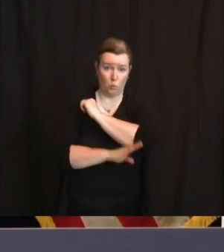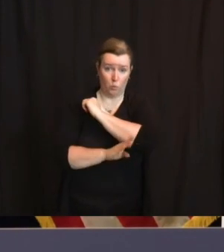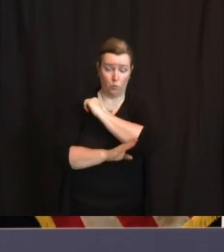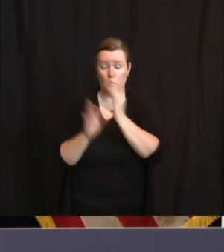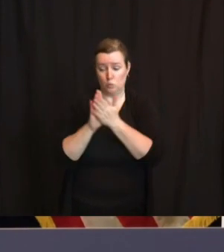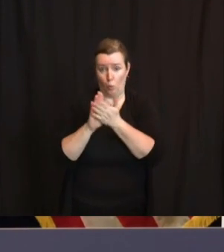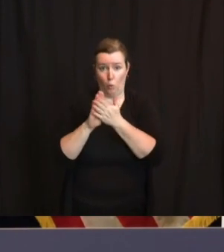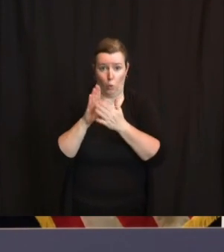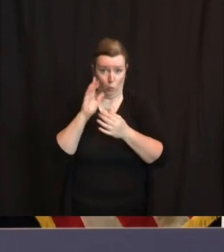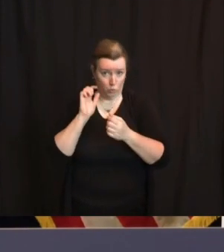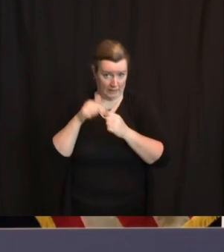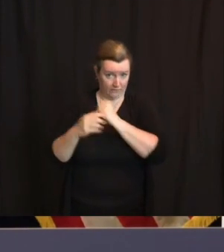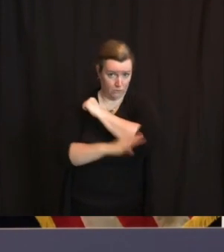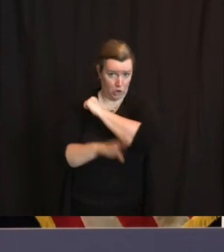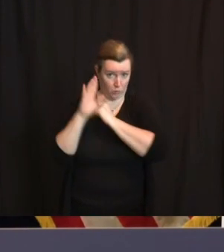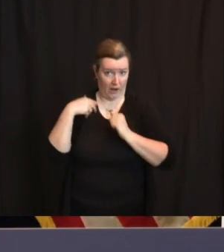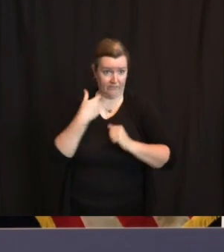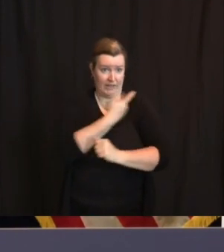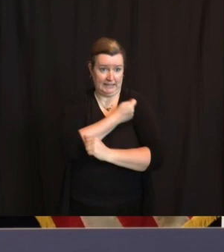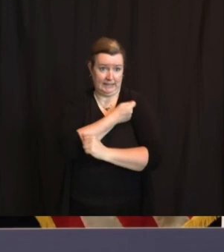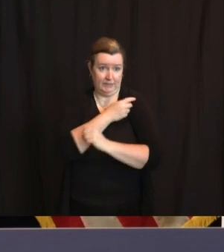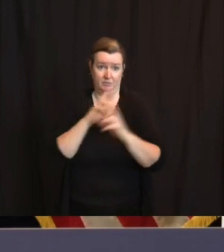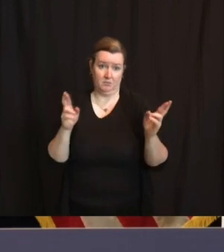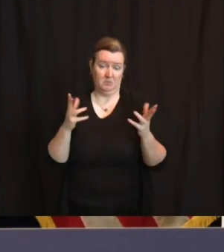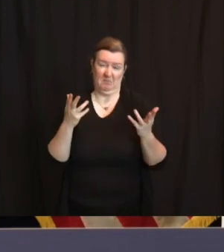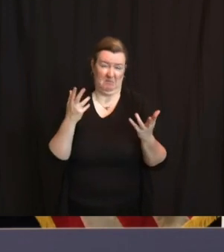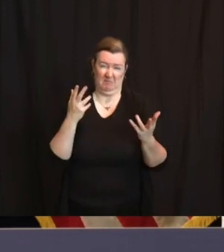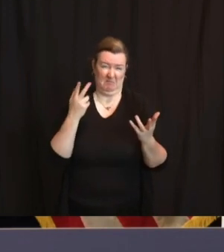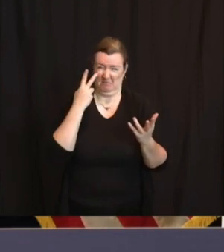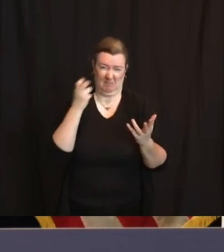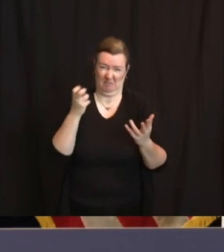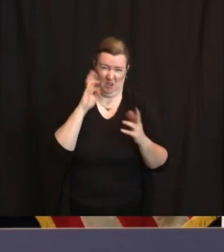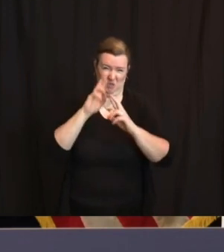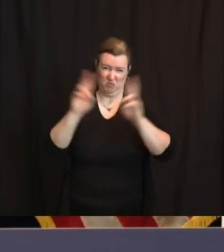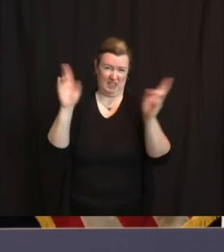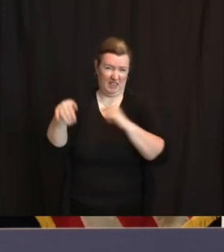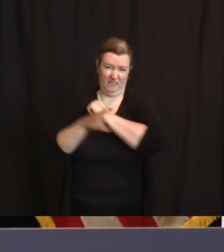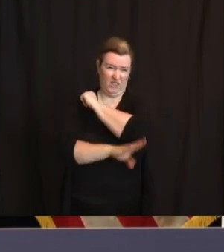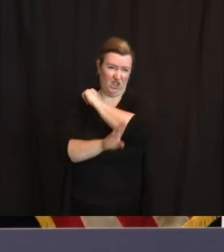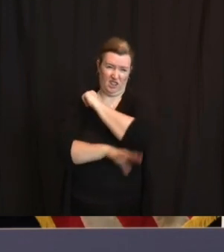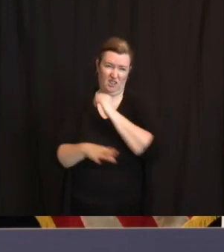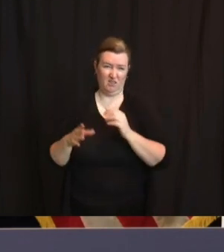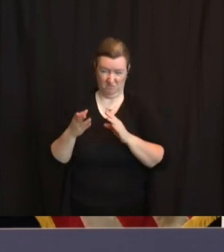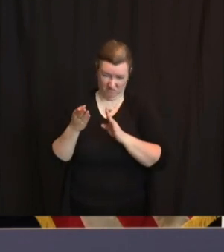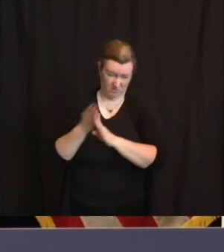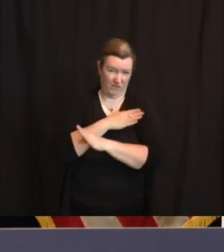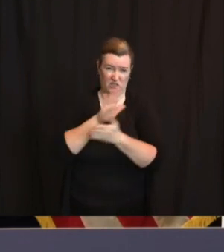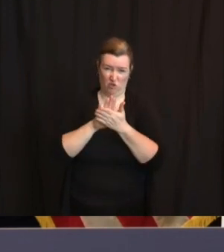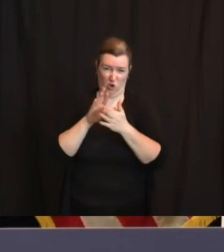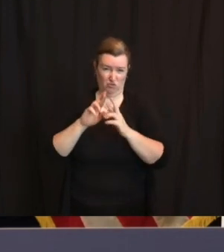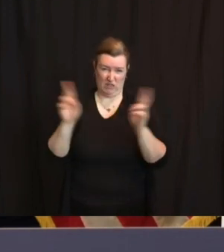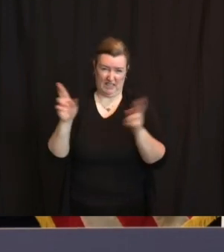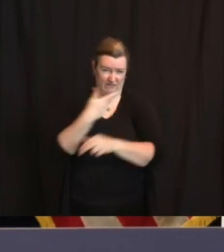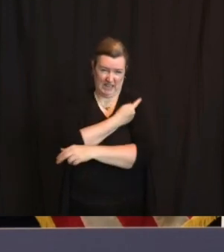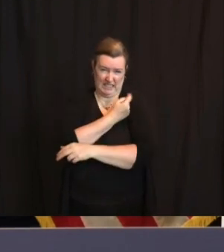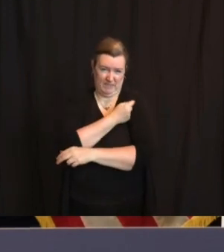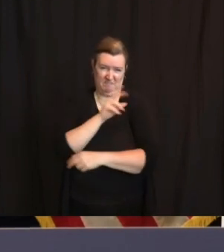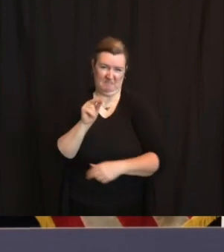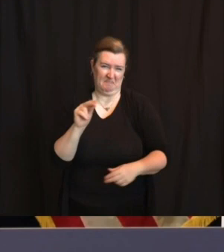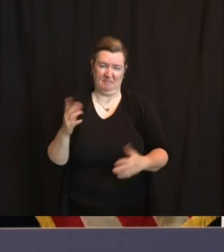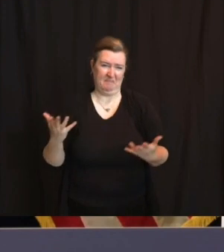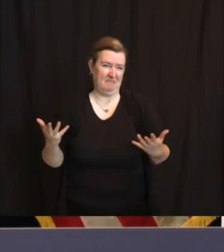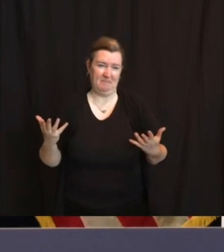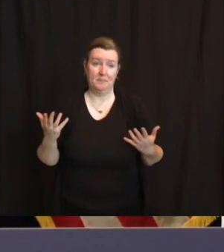wrong, I'll be the happiest guy in New Jersey, maybe in America. We are, as we speak, the Department of